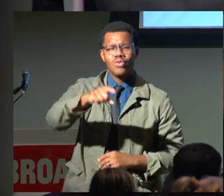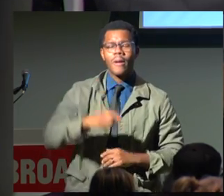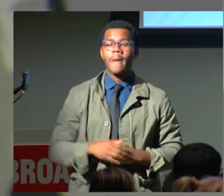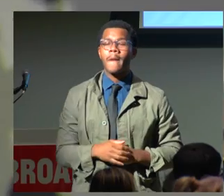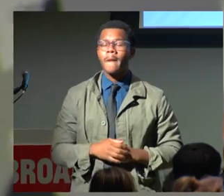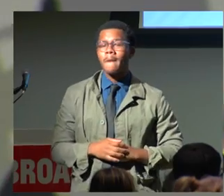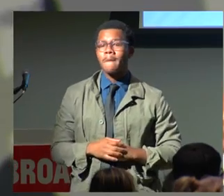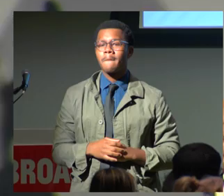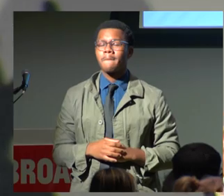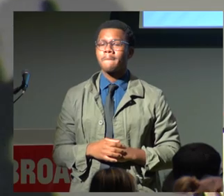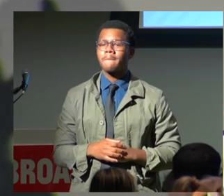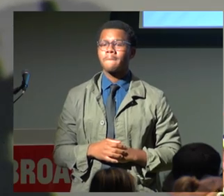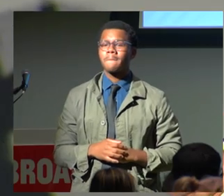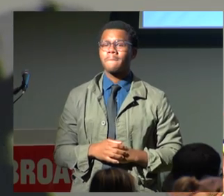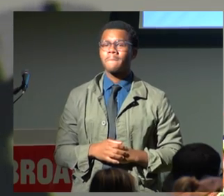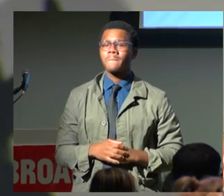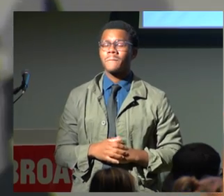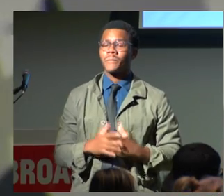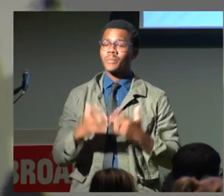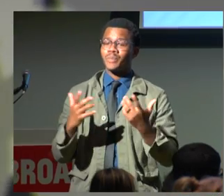You don't have a background in art theory,